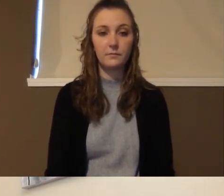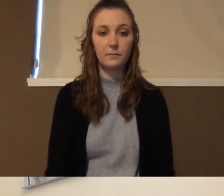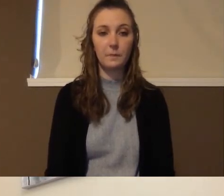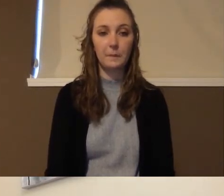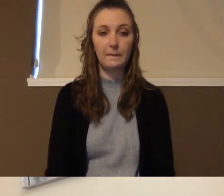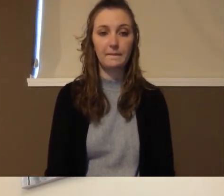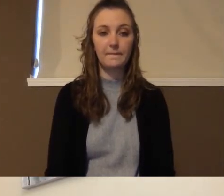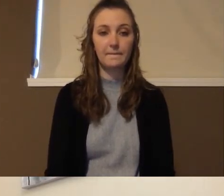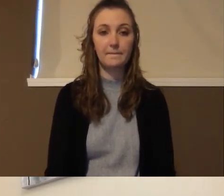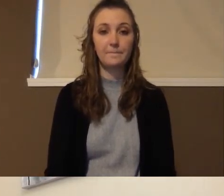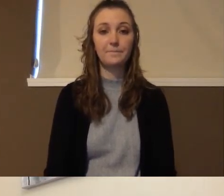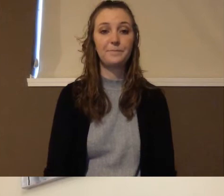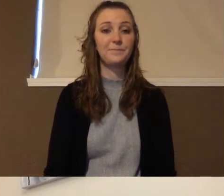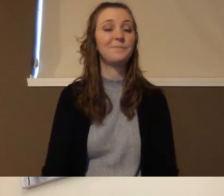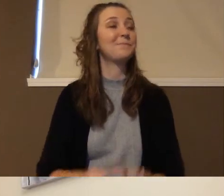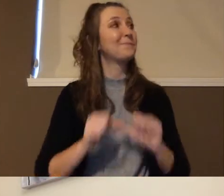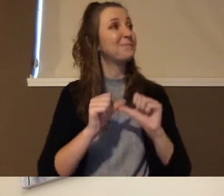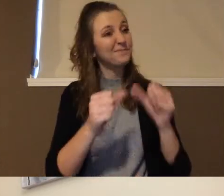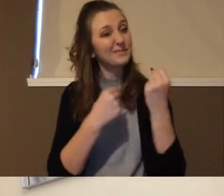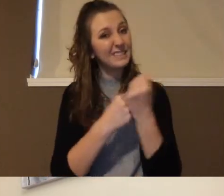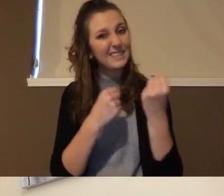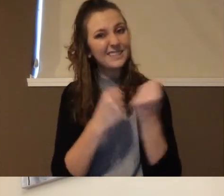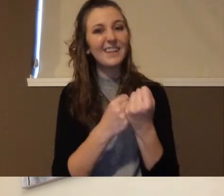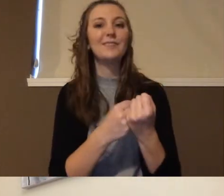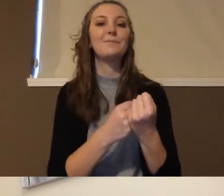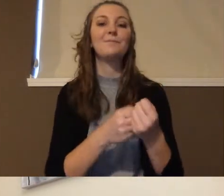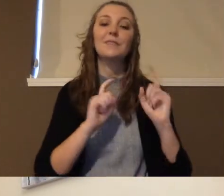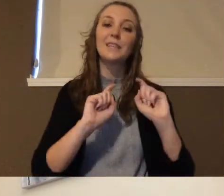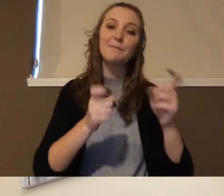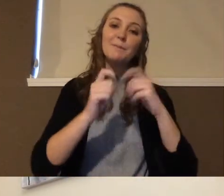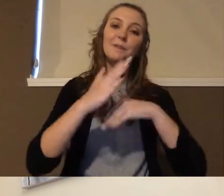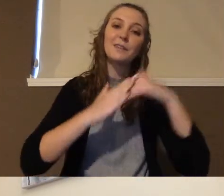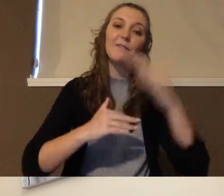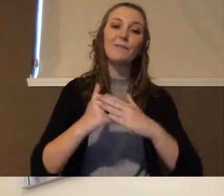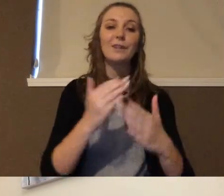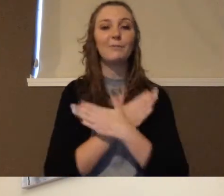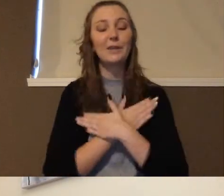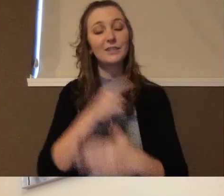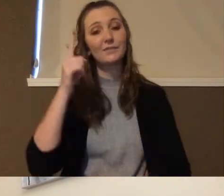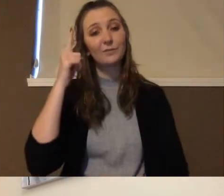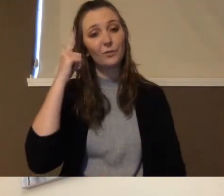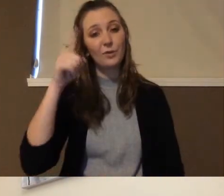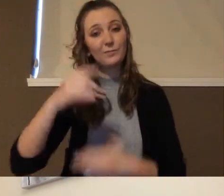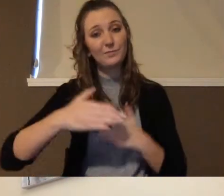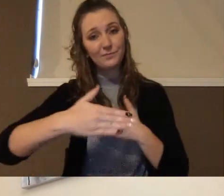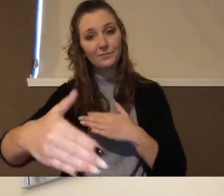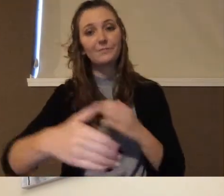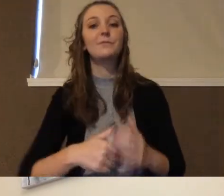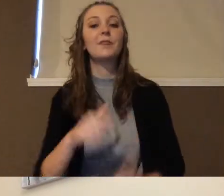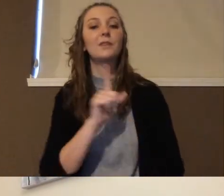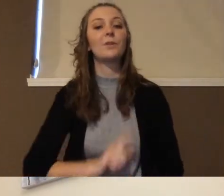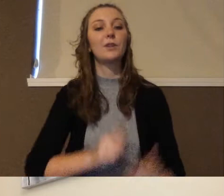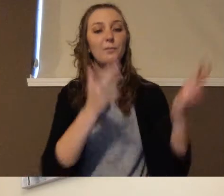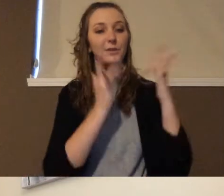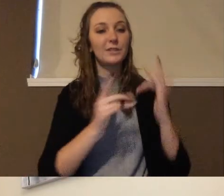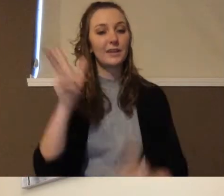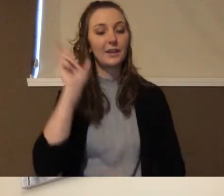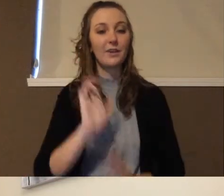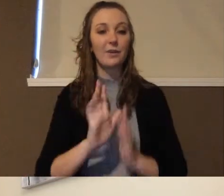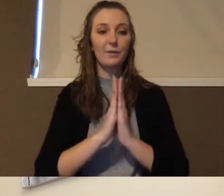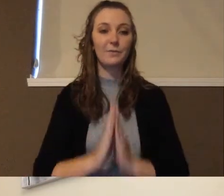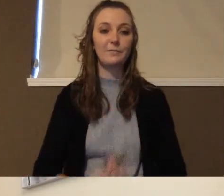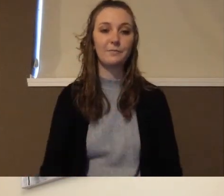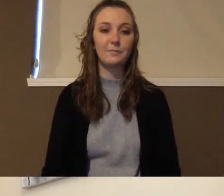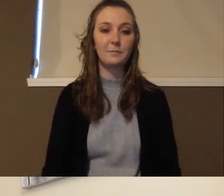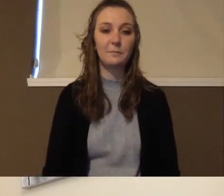Sustain them and give them comfort, rest, and encouragement for the road ahead. Lord, in your mercy, hear our prayer. We